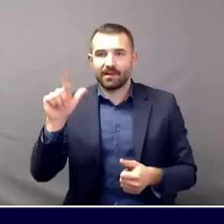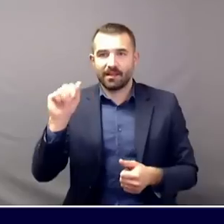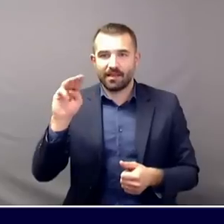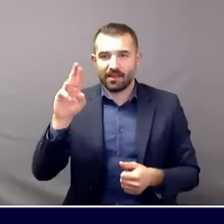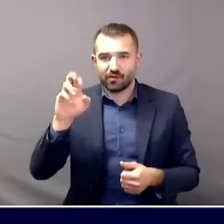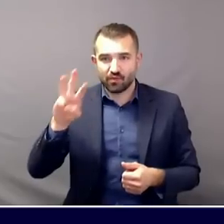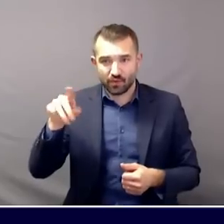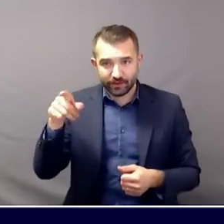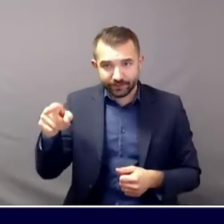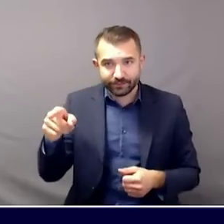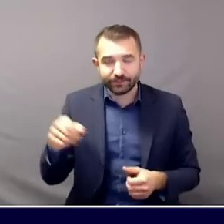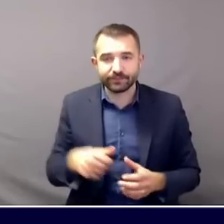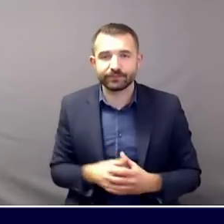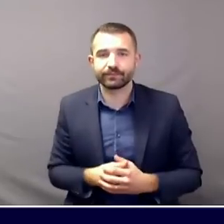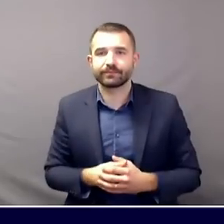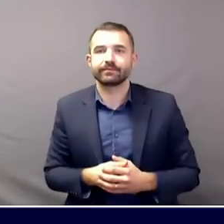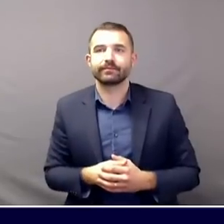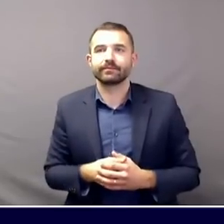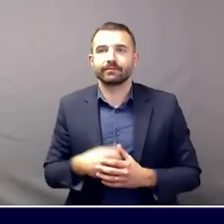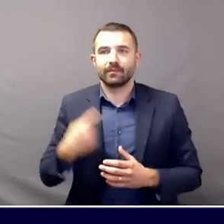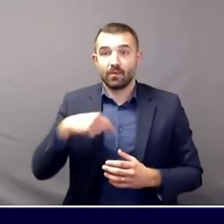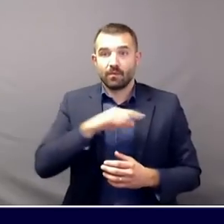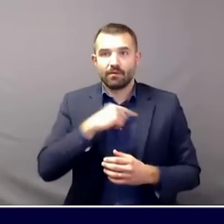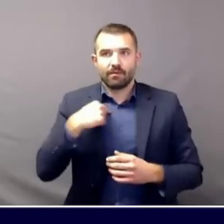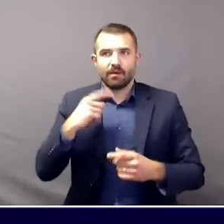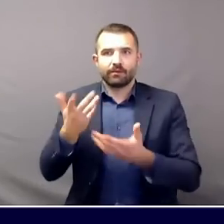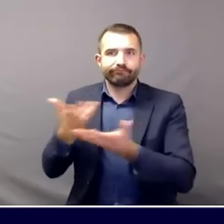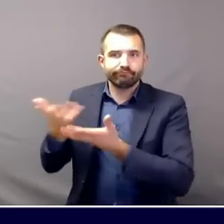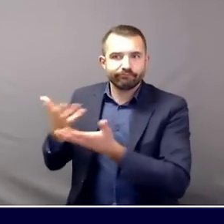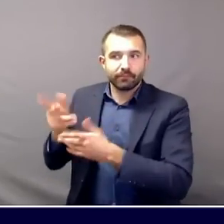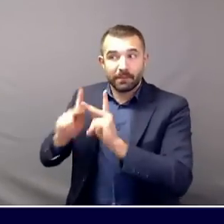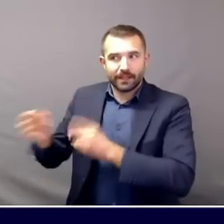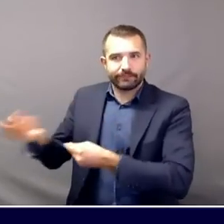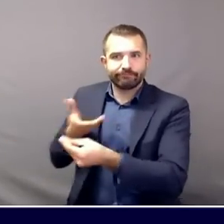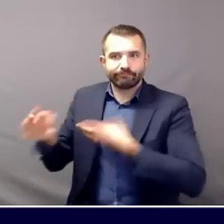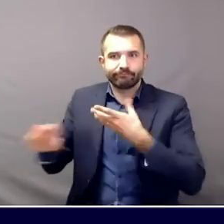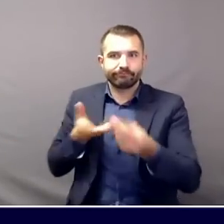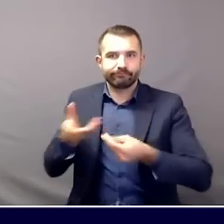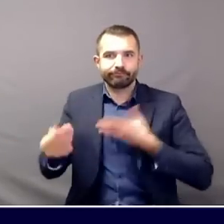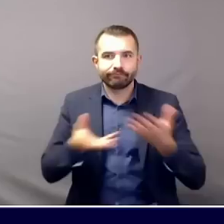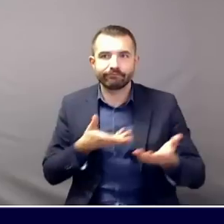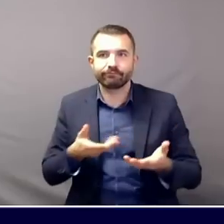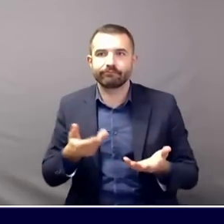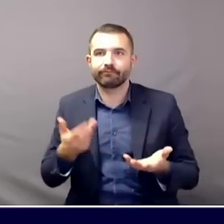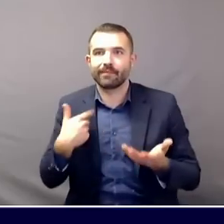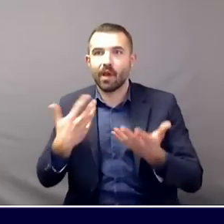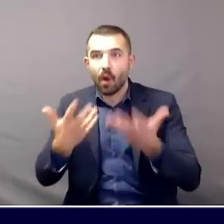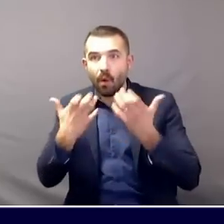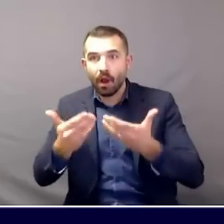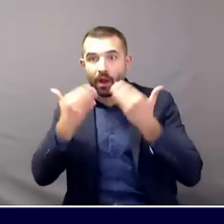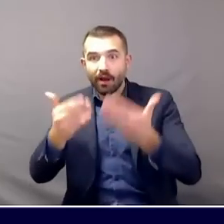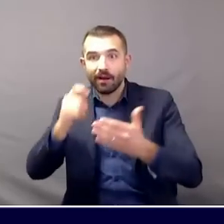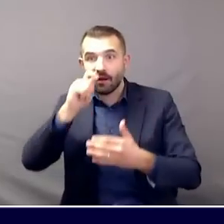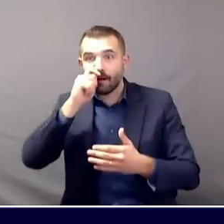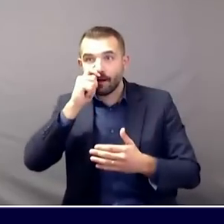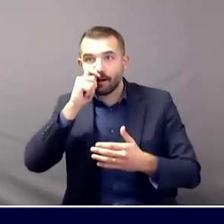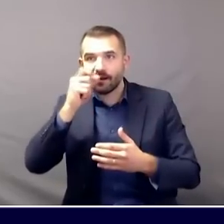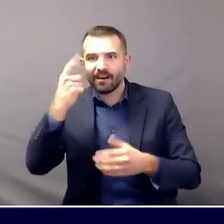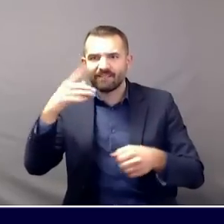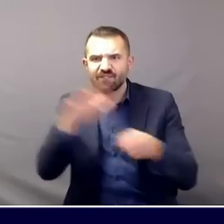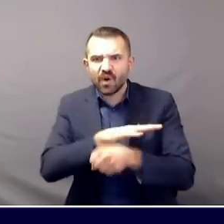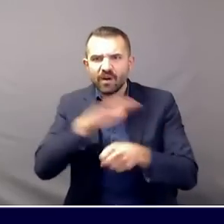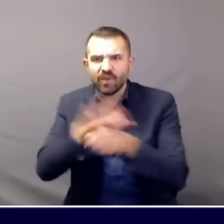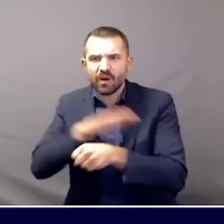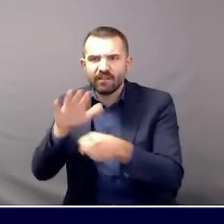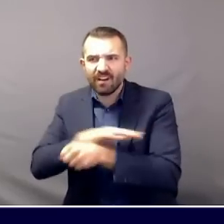of people unable to actually find a testing site. All appointments, they say, were booked. So I checked, and just a few hours